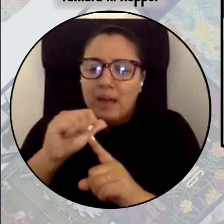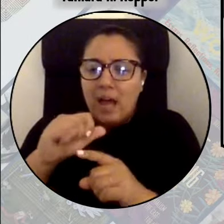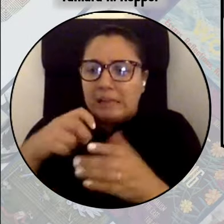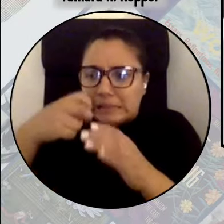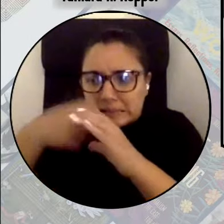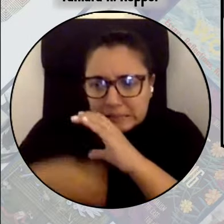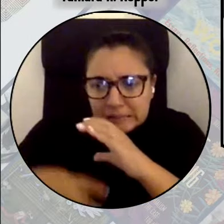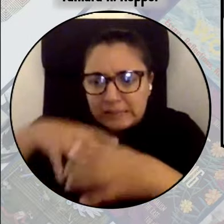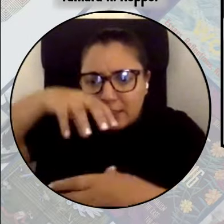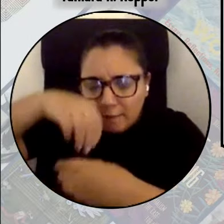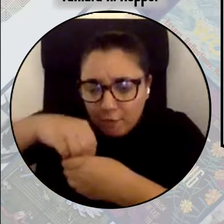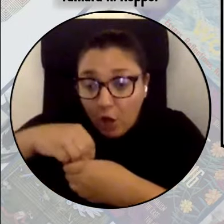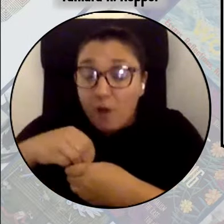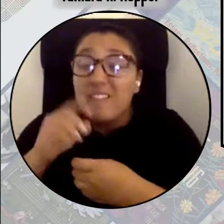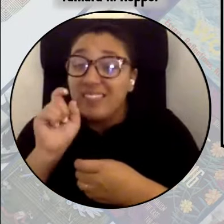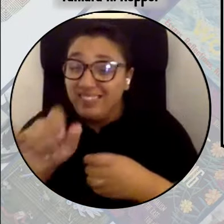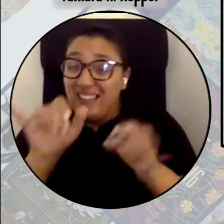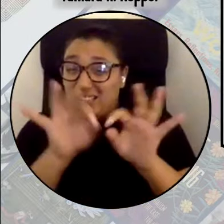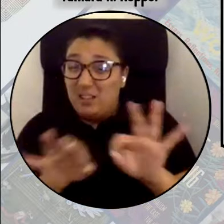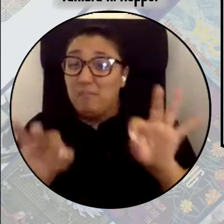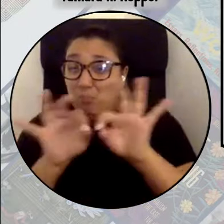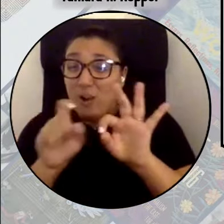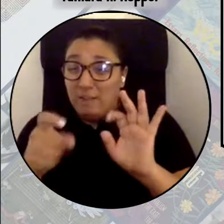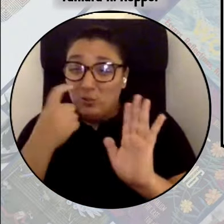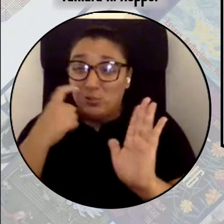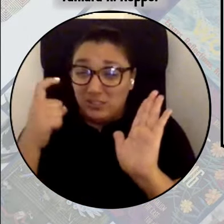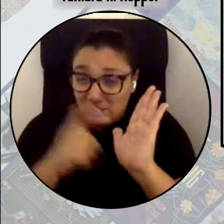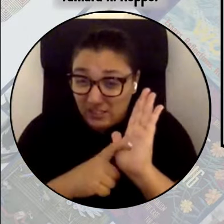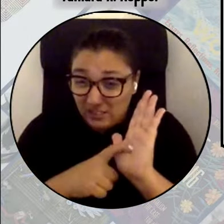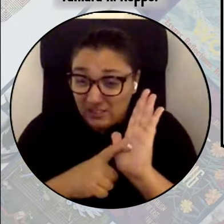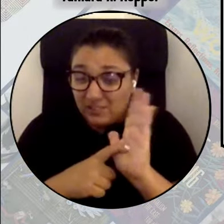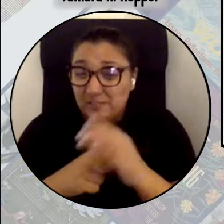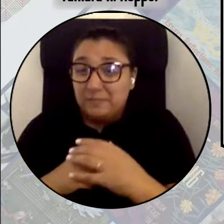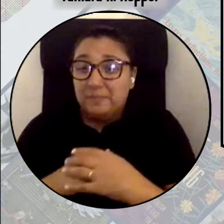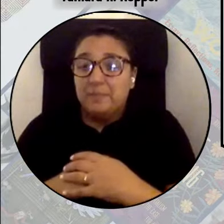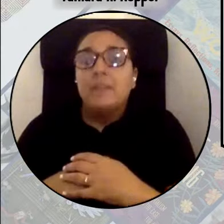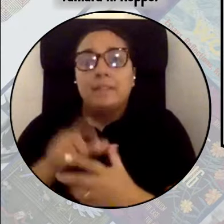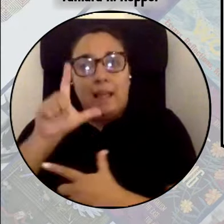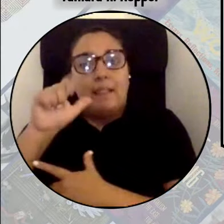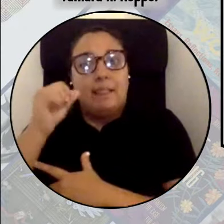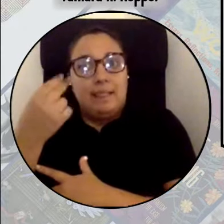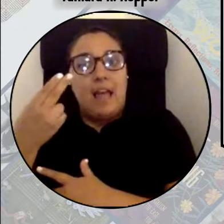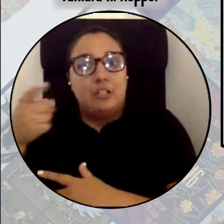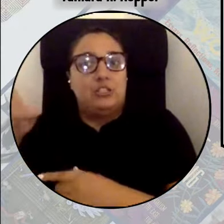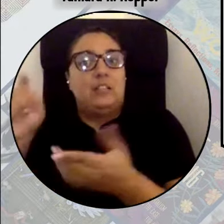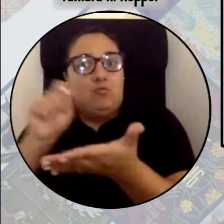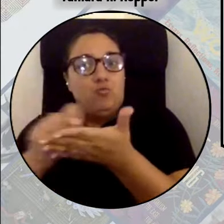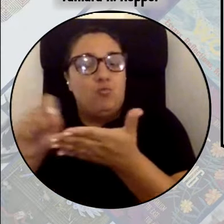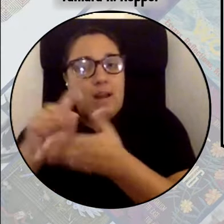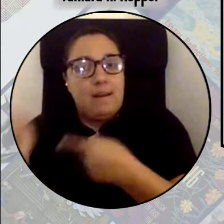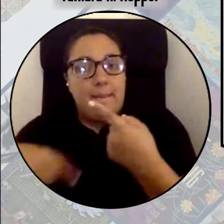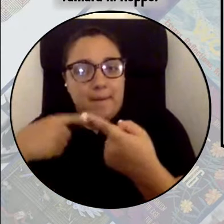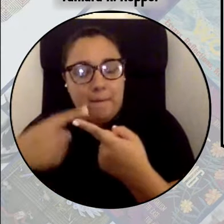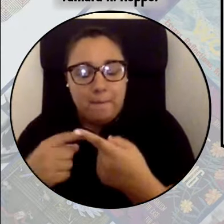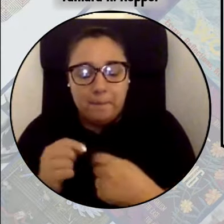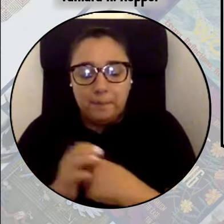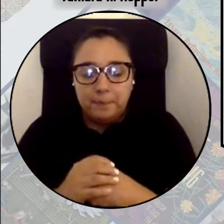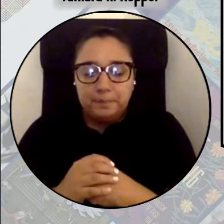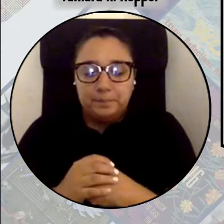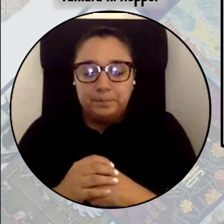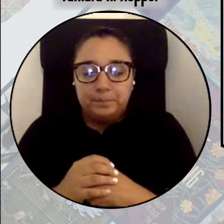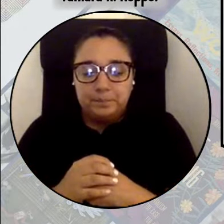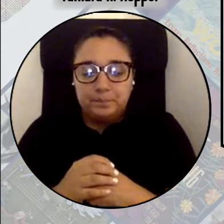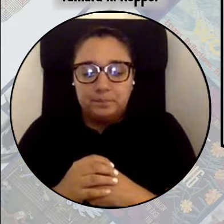this is an important distinction that, you know, Lash is getting at, right? One of the things also is